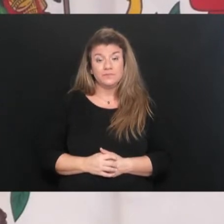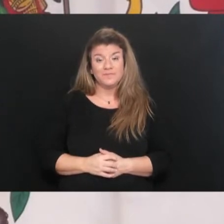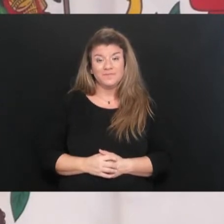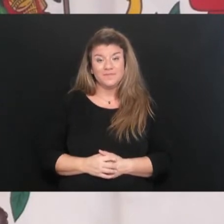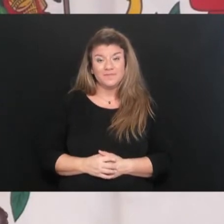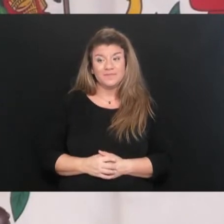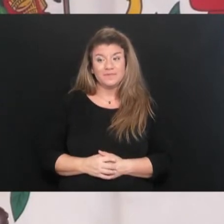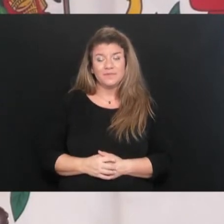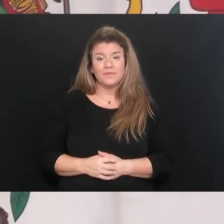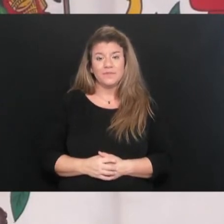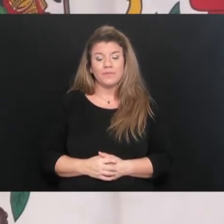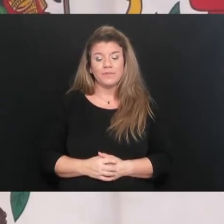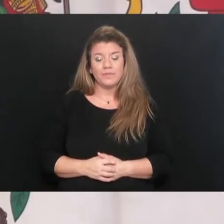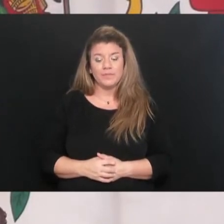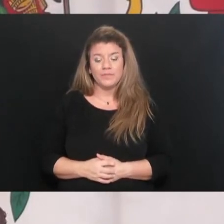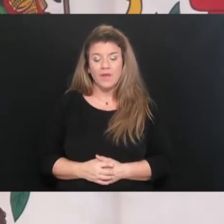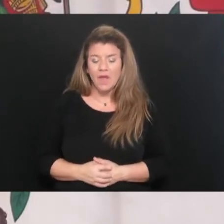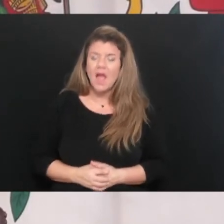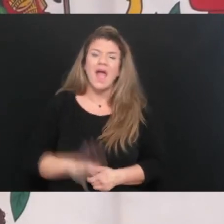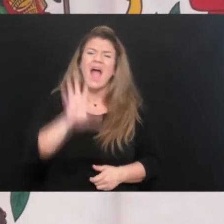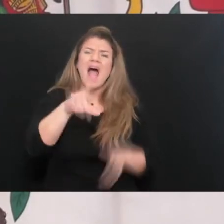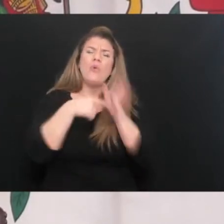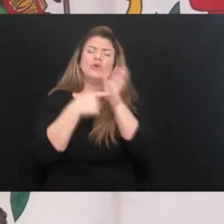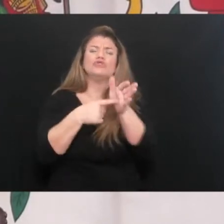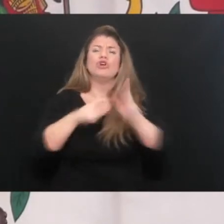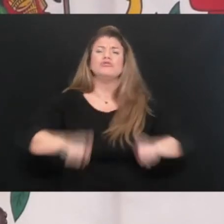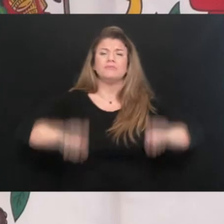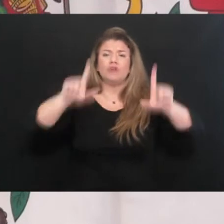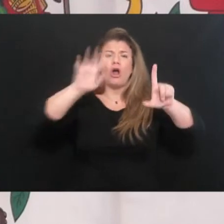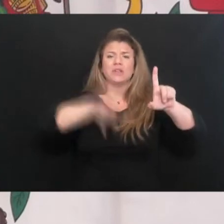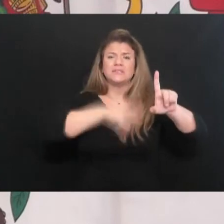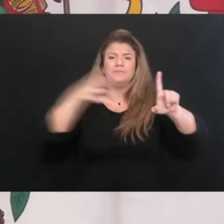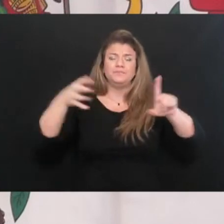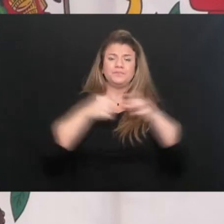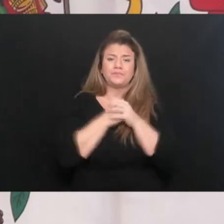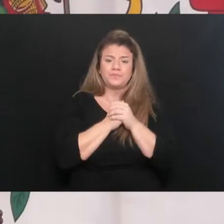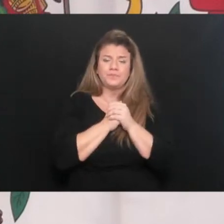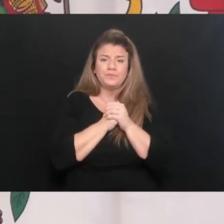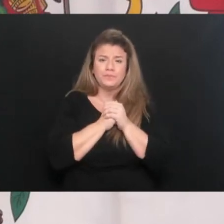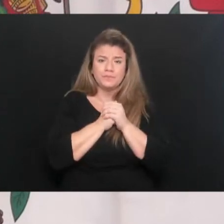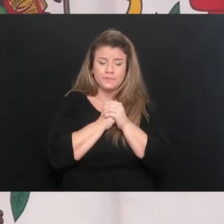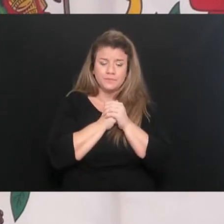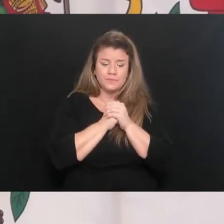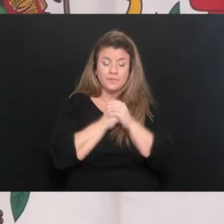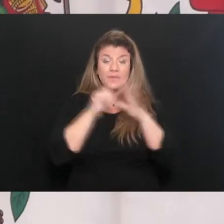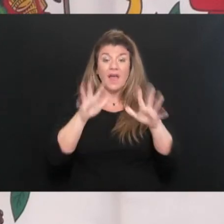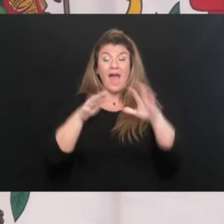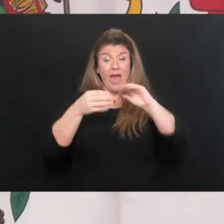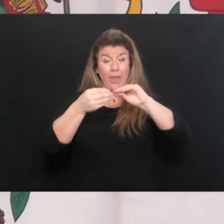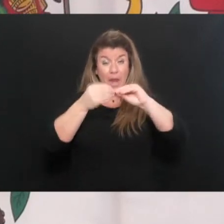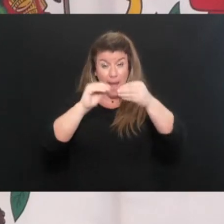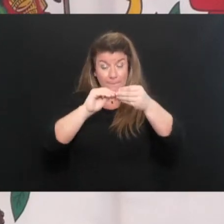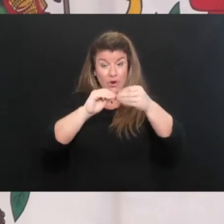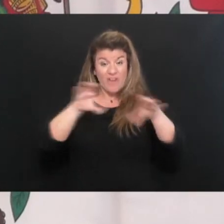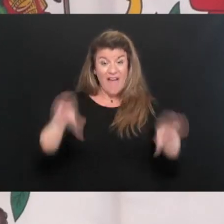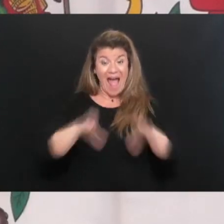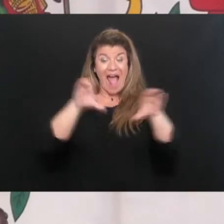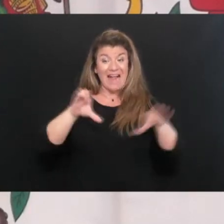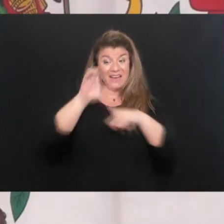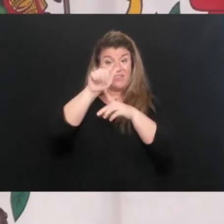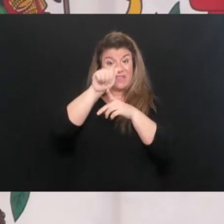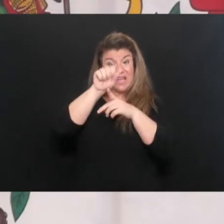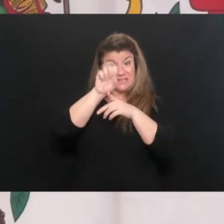Let me show you these charts now. the number of active cases in